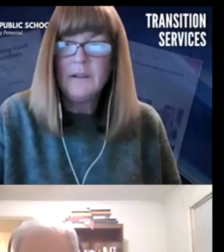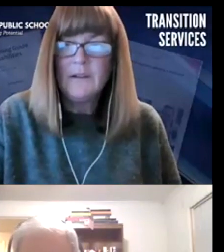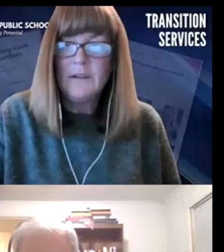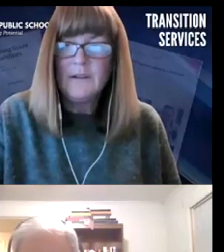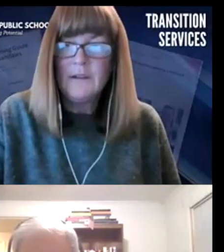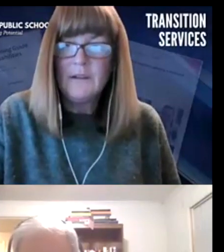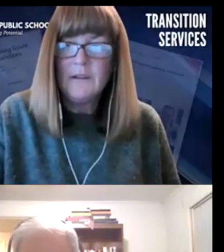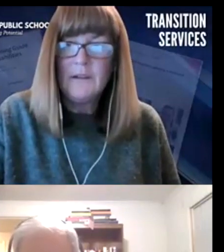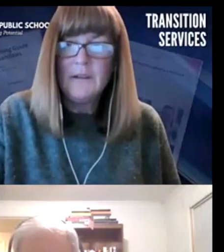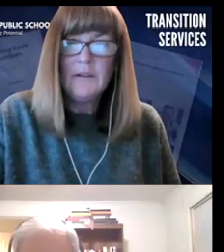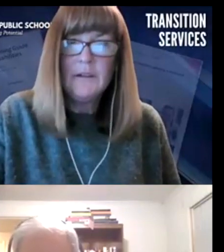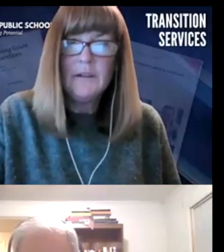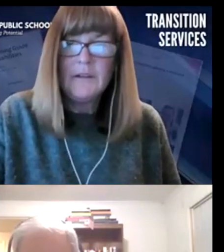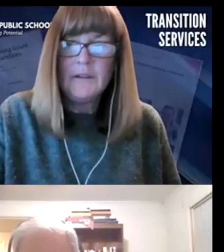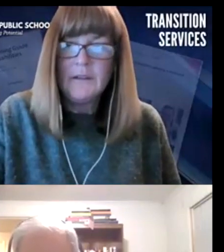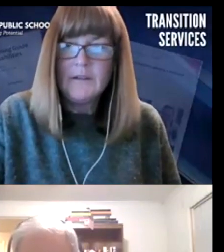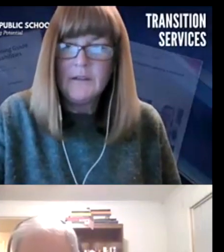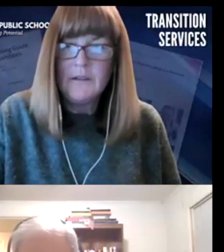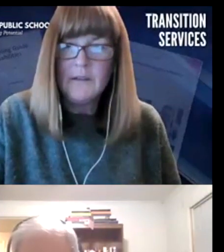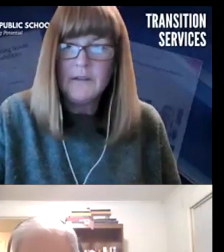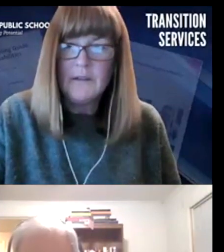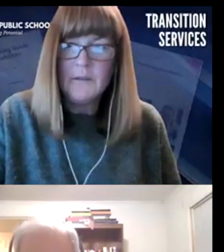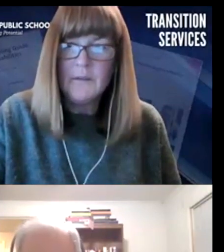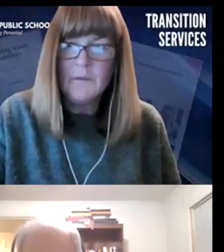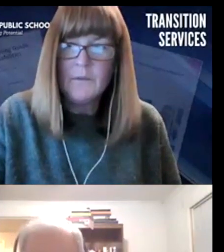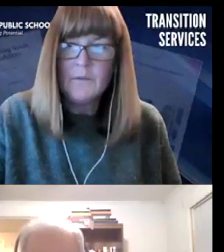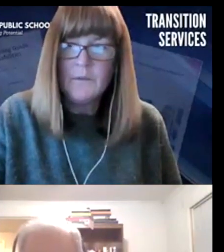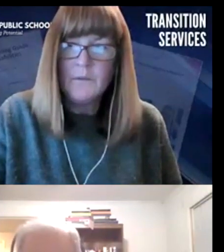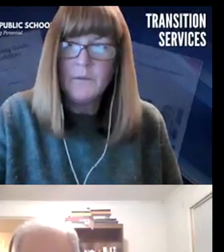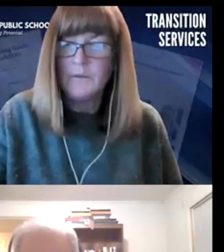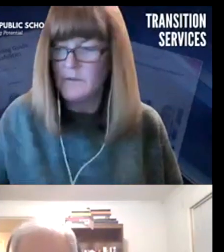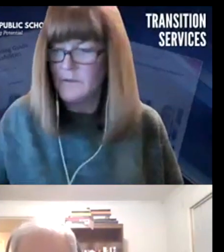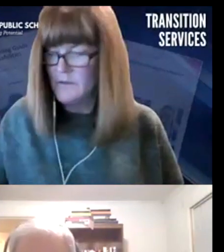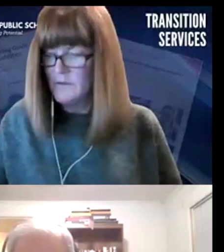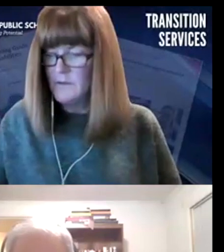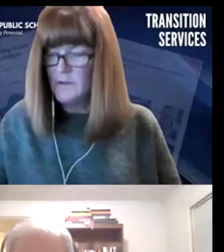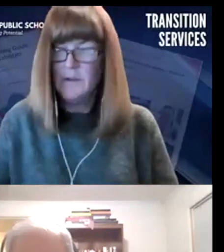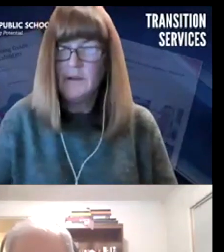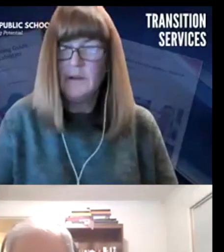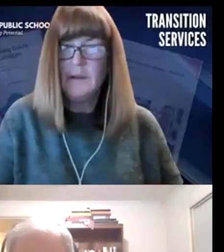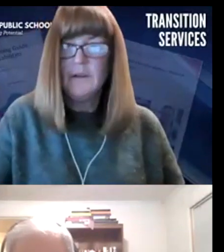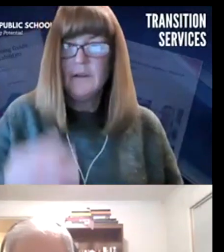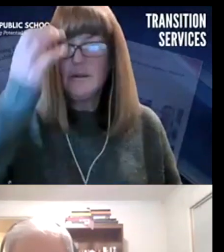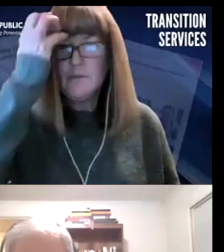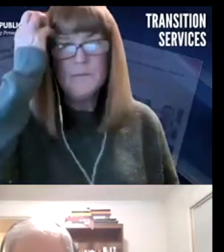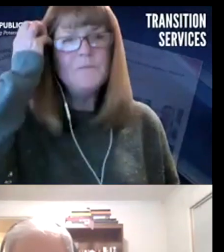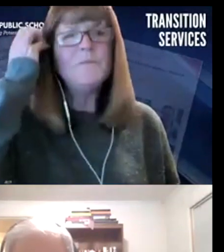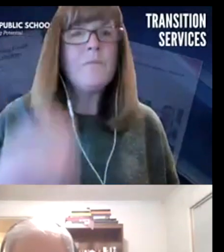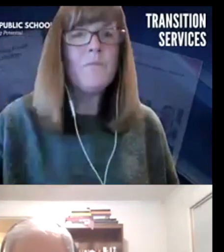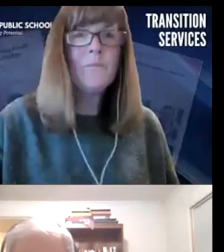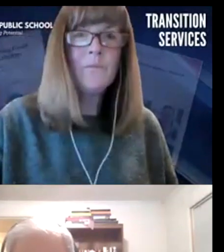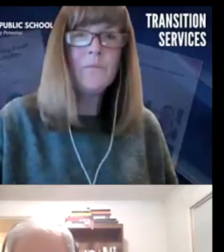you. Thank you. Margie, you can't hear me?